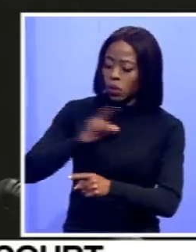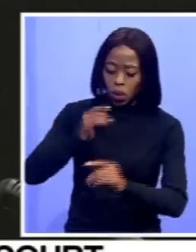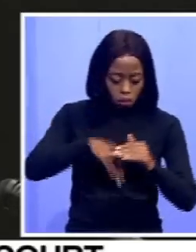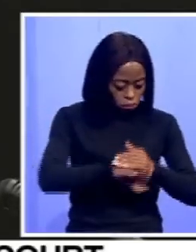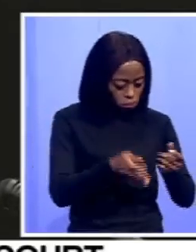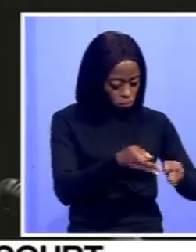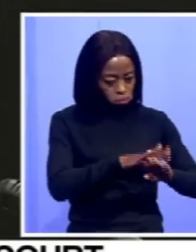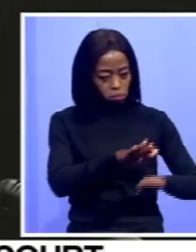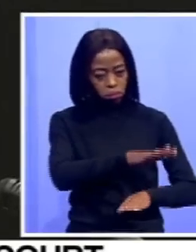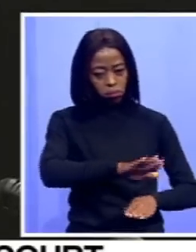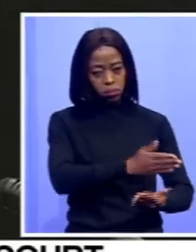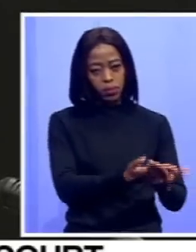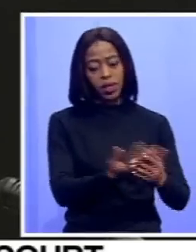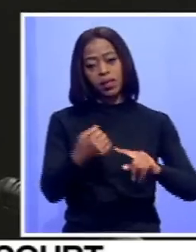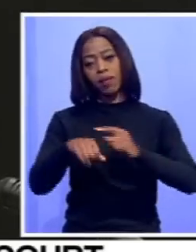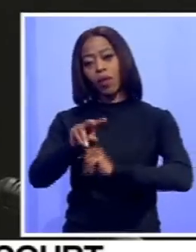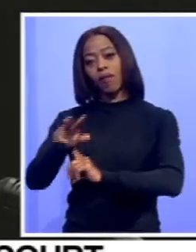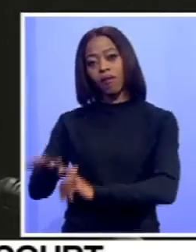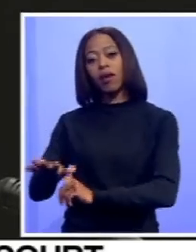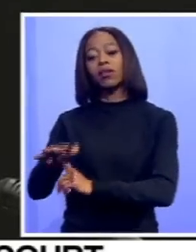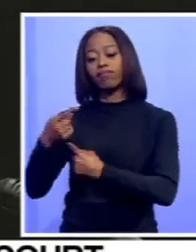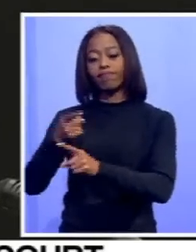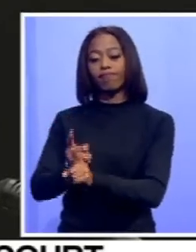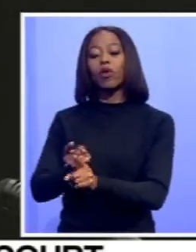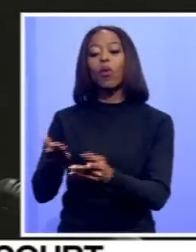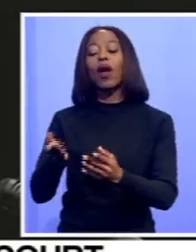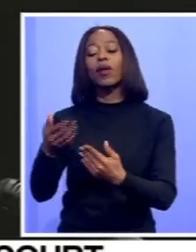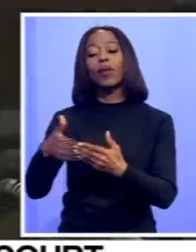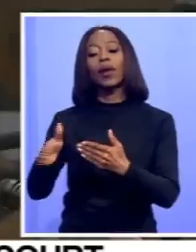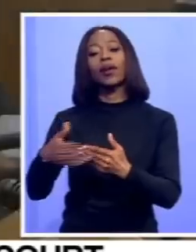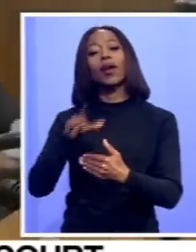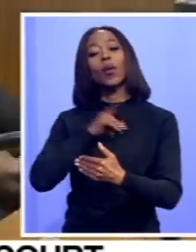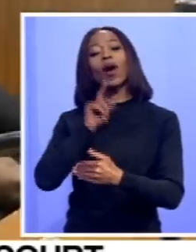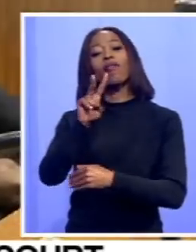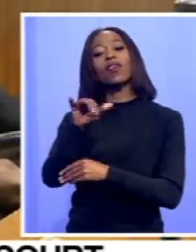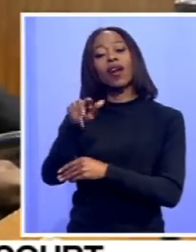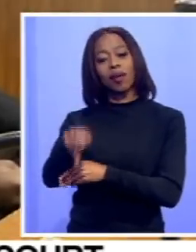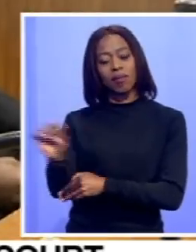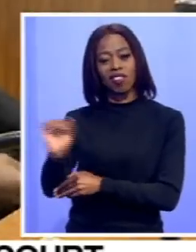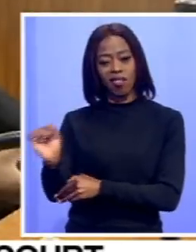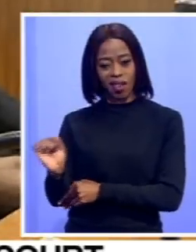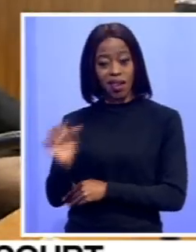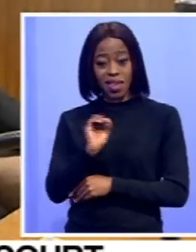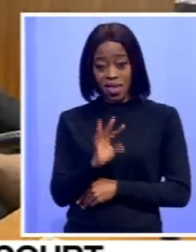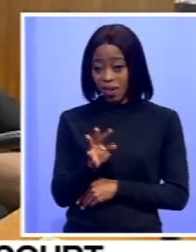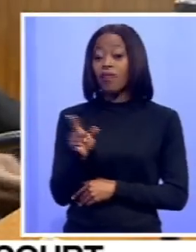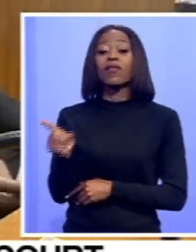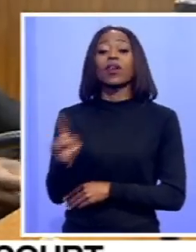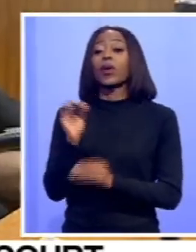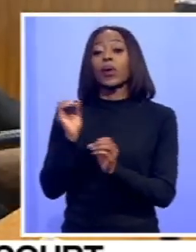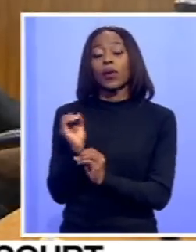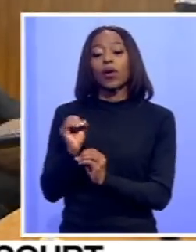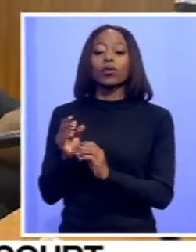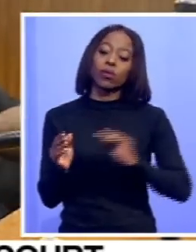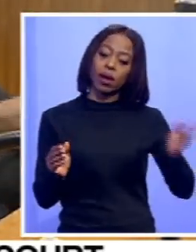cemetery. Sub 25, he had sent the vehicle directly to the main gate because it was a VIP vehicle. If it was not, then he would have sent it to